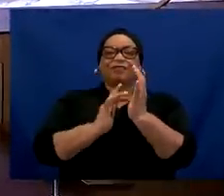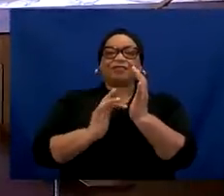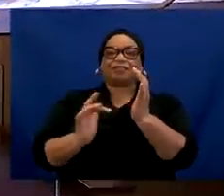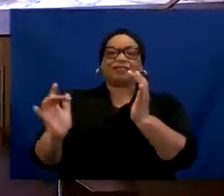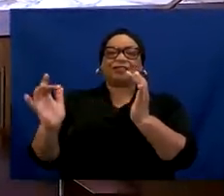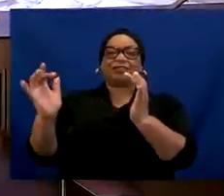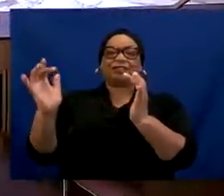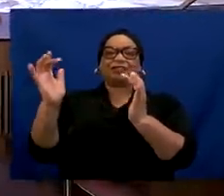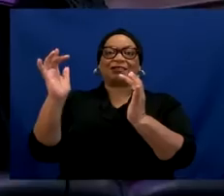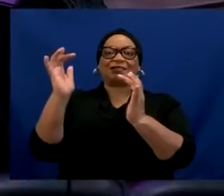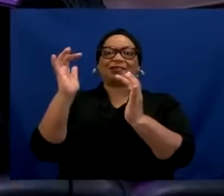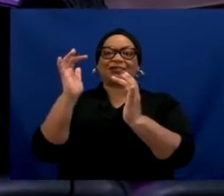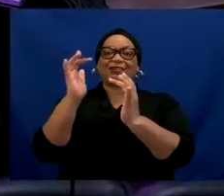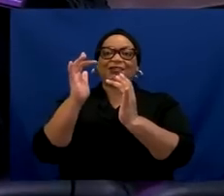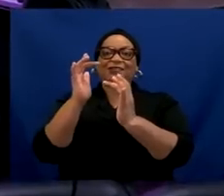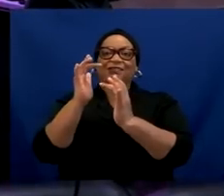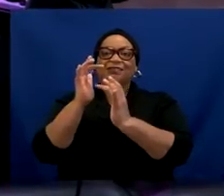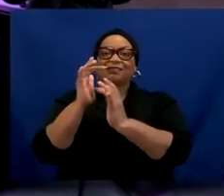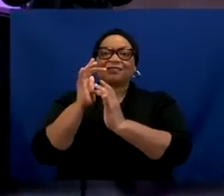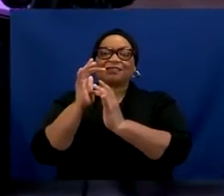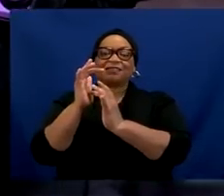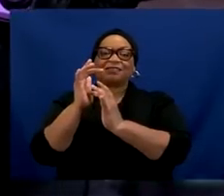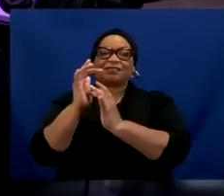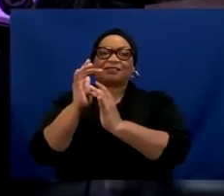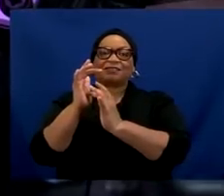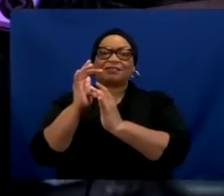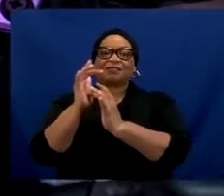Love that name Jesus. Woo.